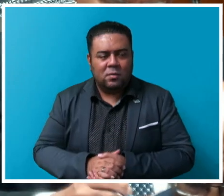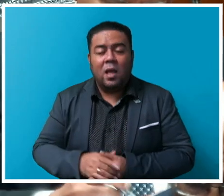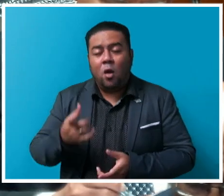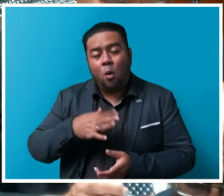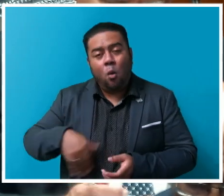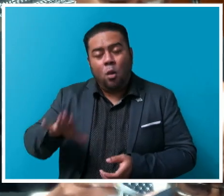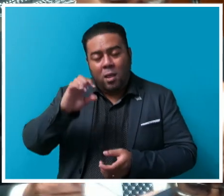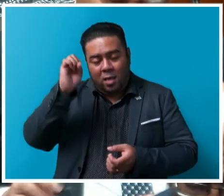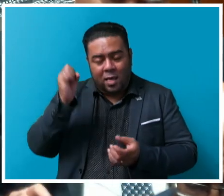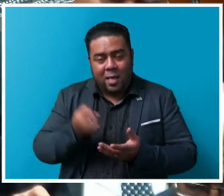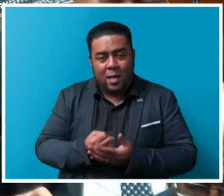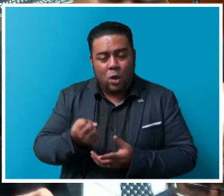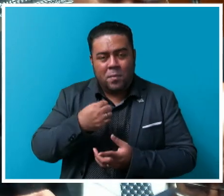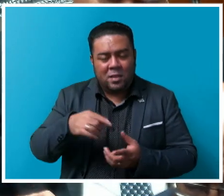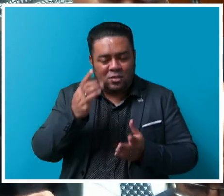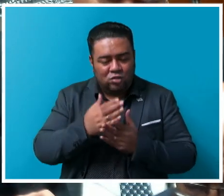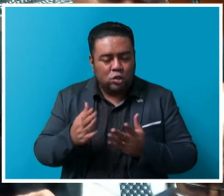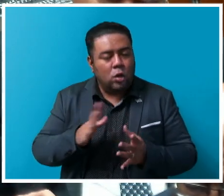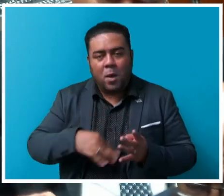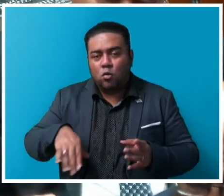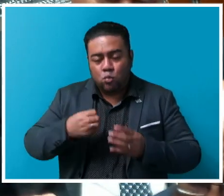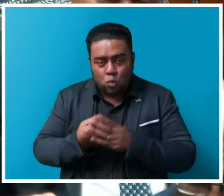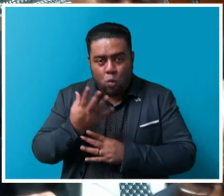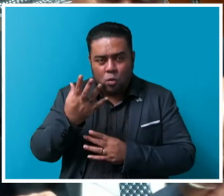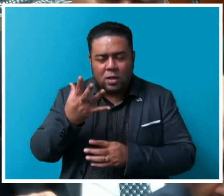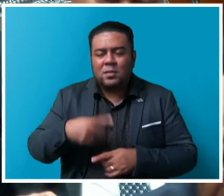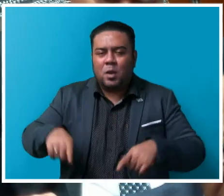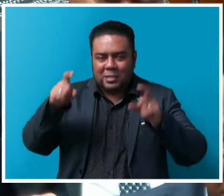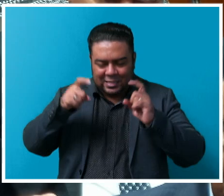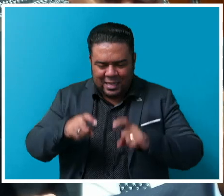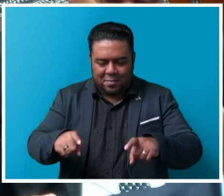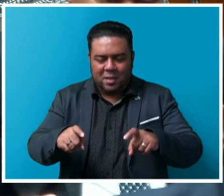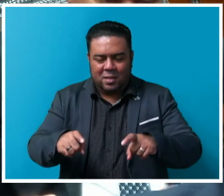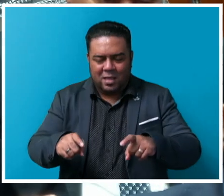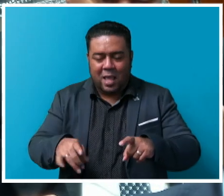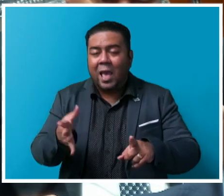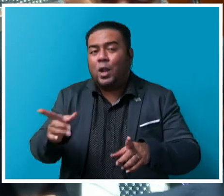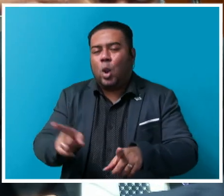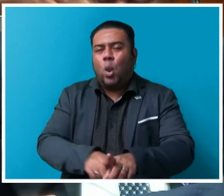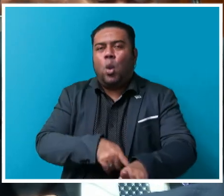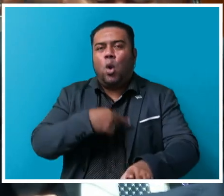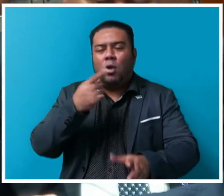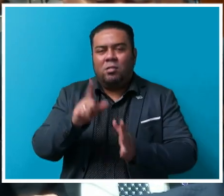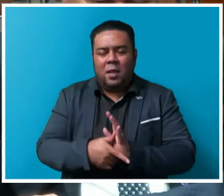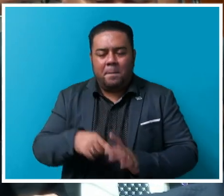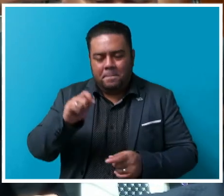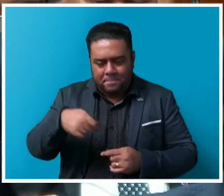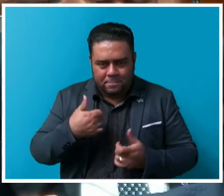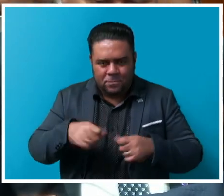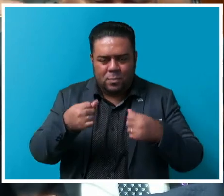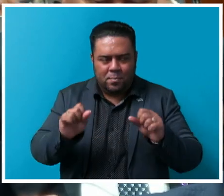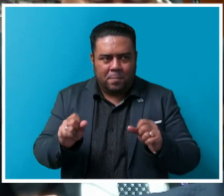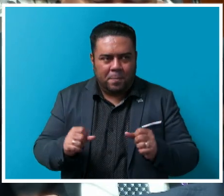economic agenda is not just about growth, it is about sustainability and long-term prosperity. Our